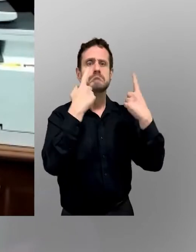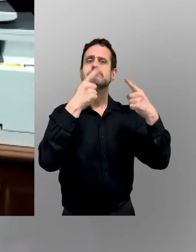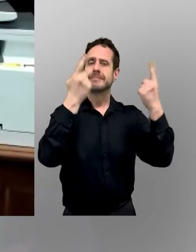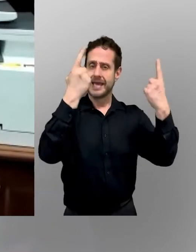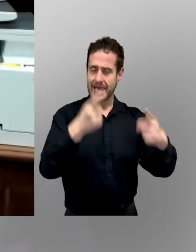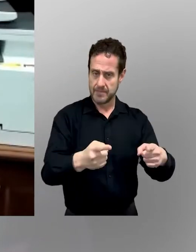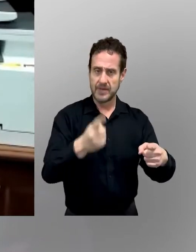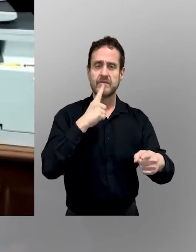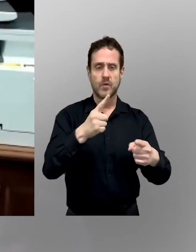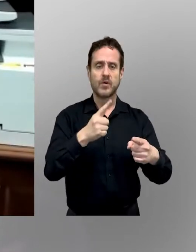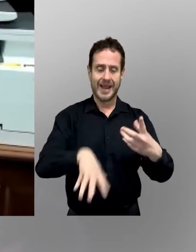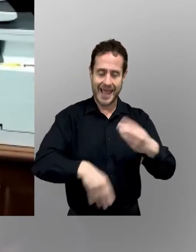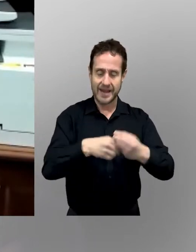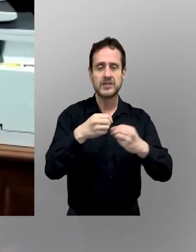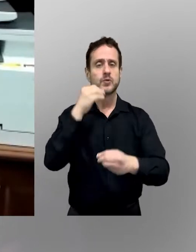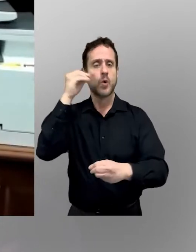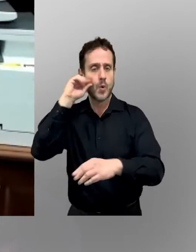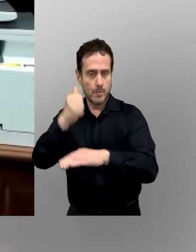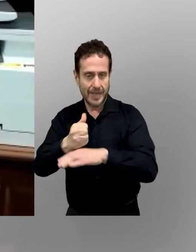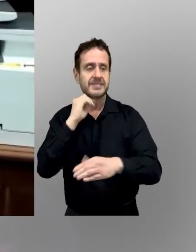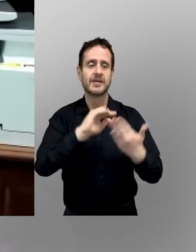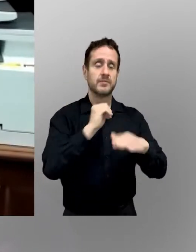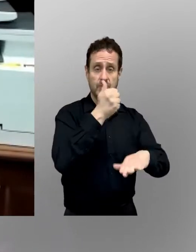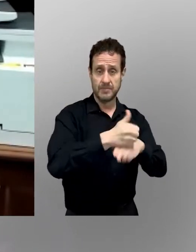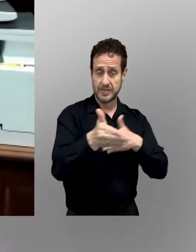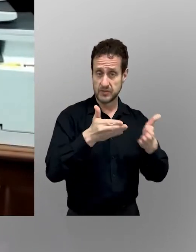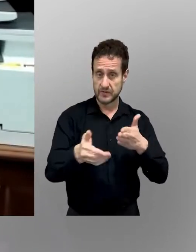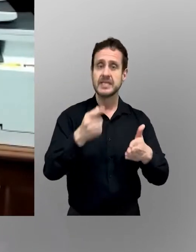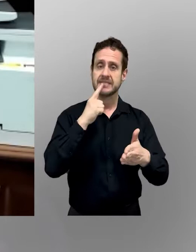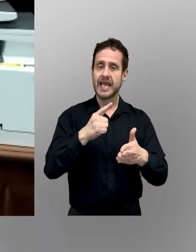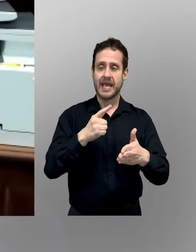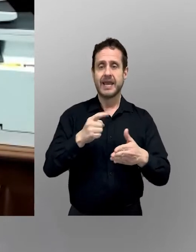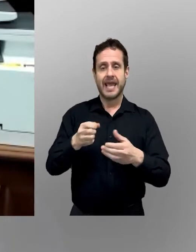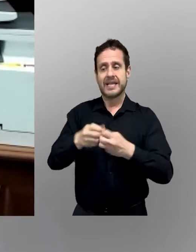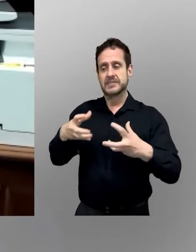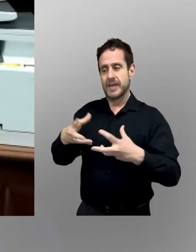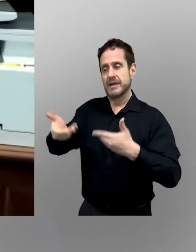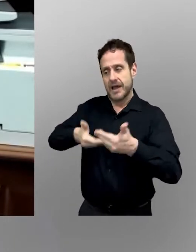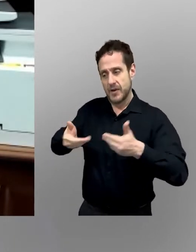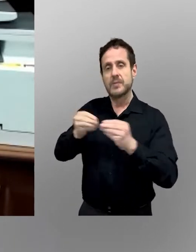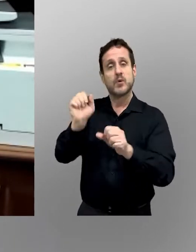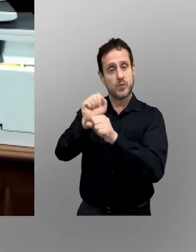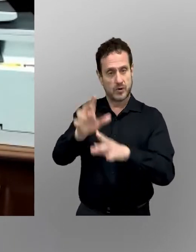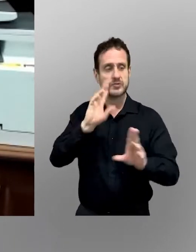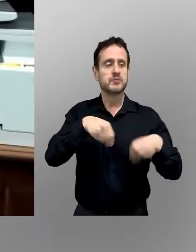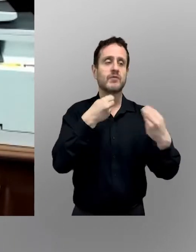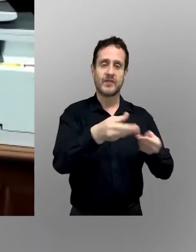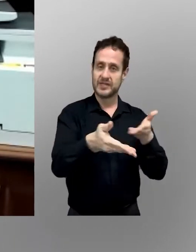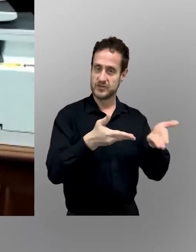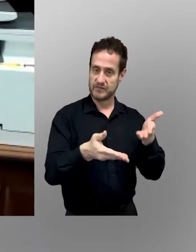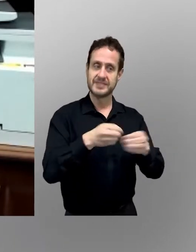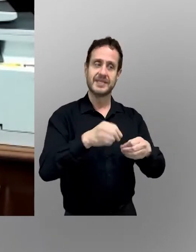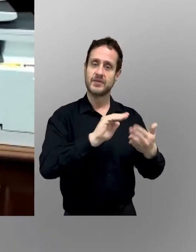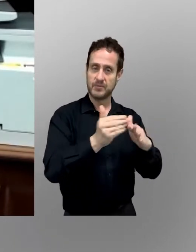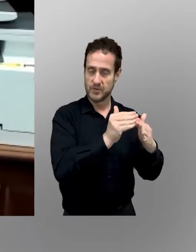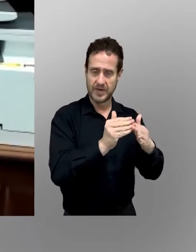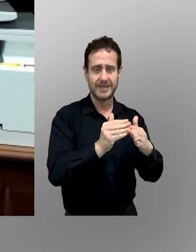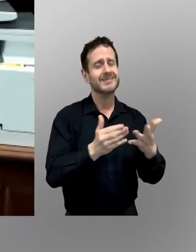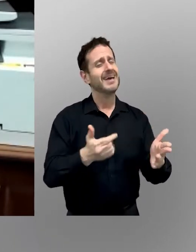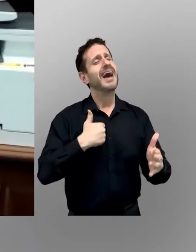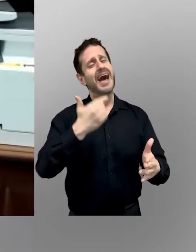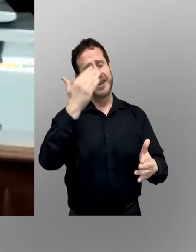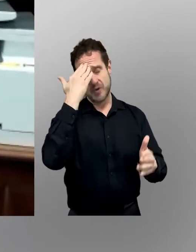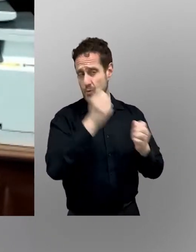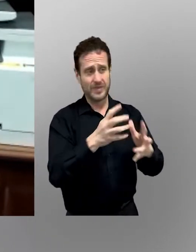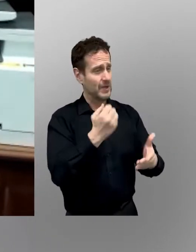Biden's bold vision through the expansion of funding to home and community-based services and strengthen the workforce providing them.